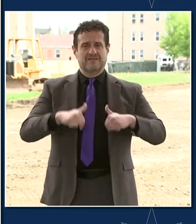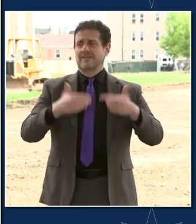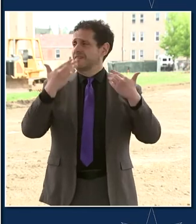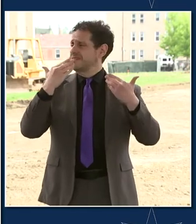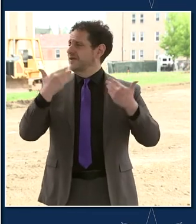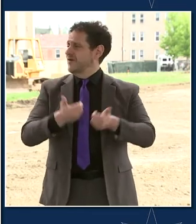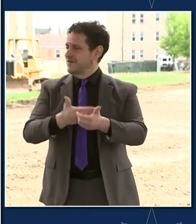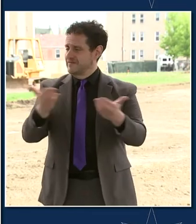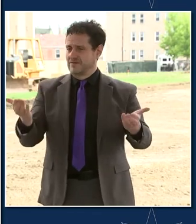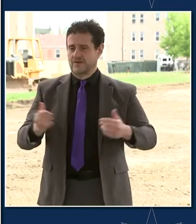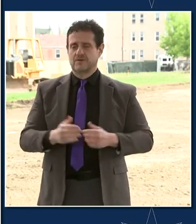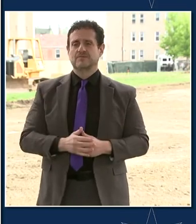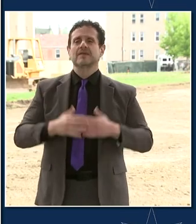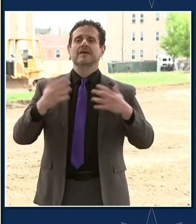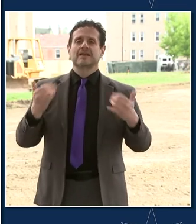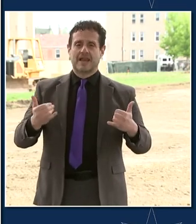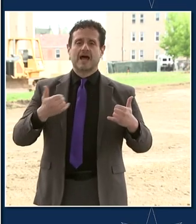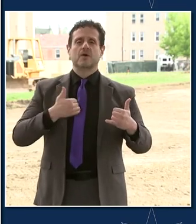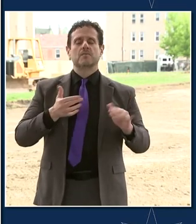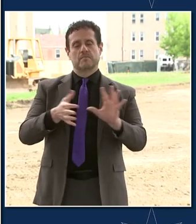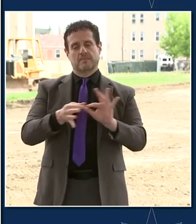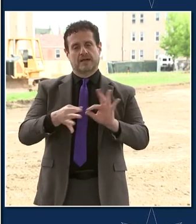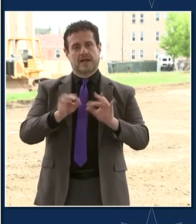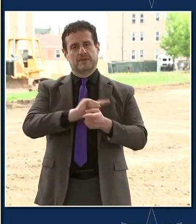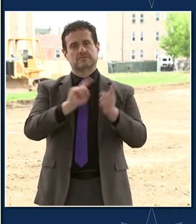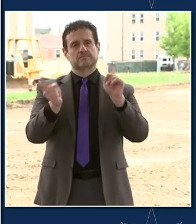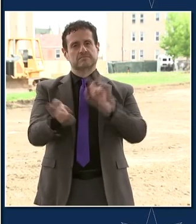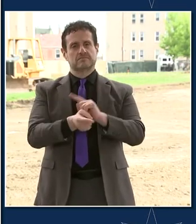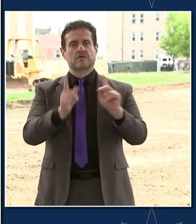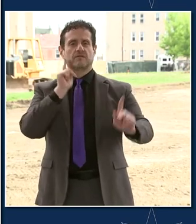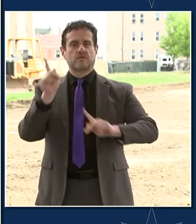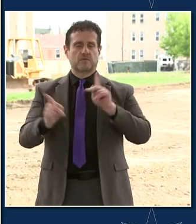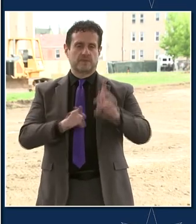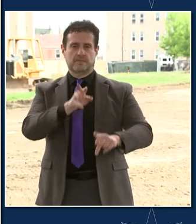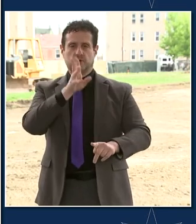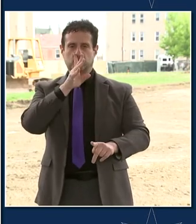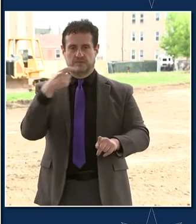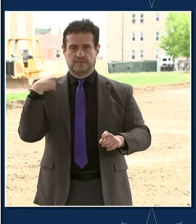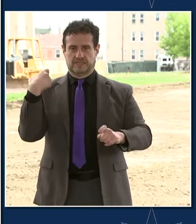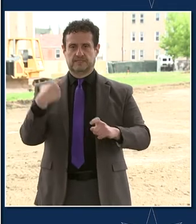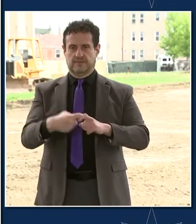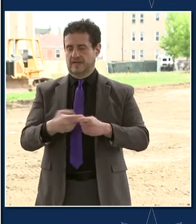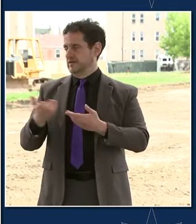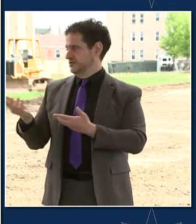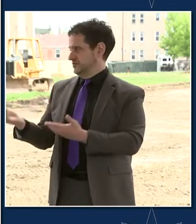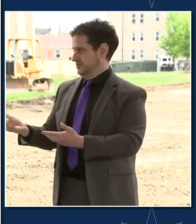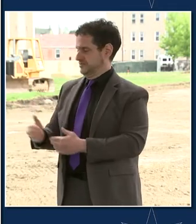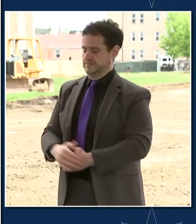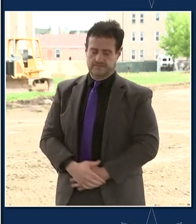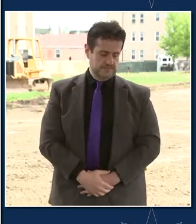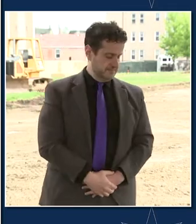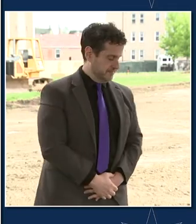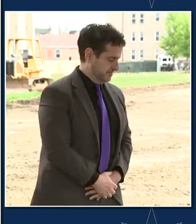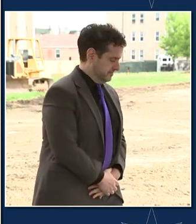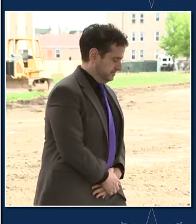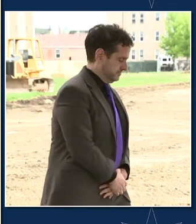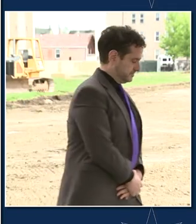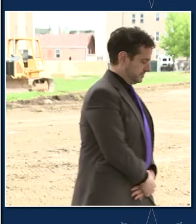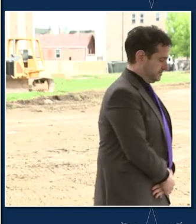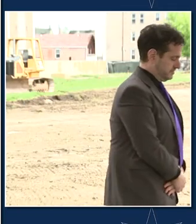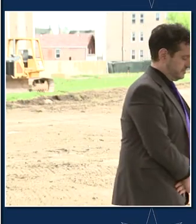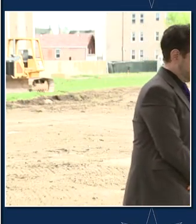all. Y muy brevemente en español, soy la senadora estatal Celina Villanueva. Es un honor, pero